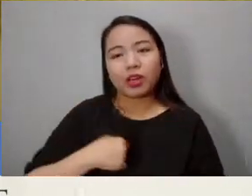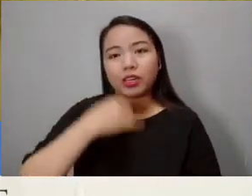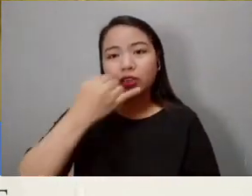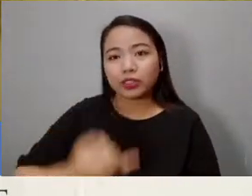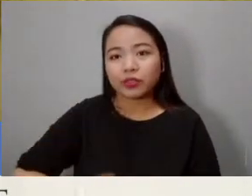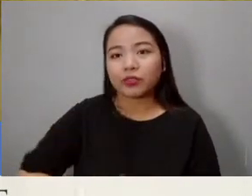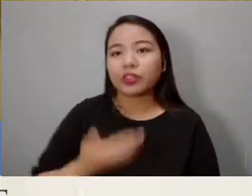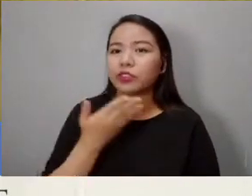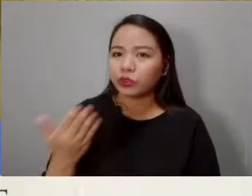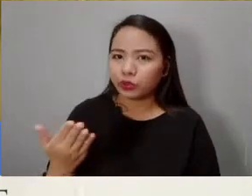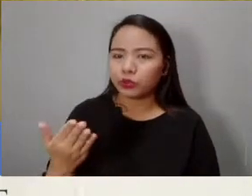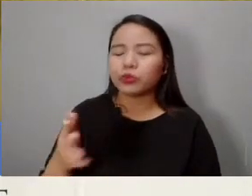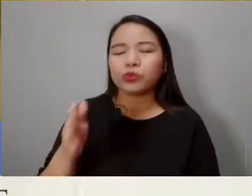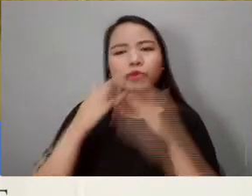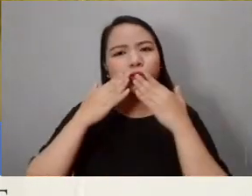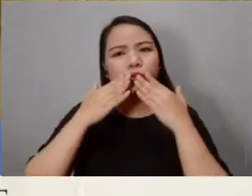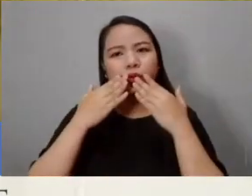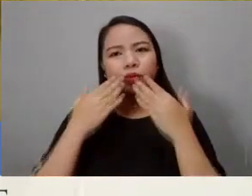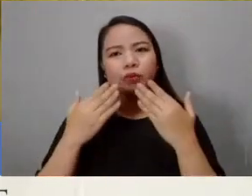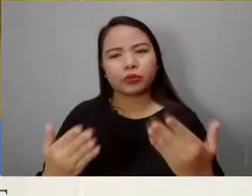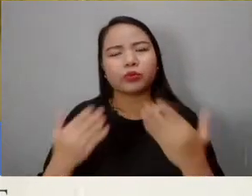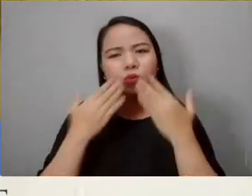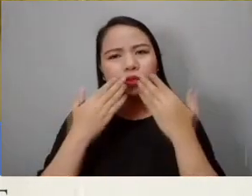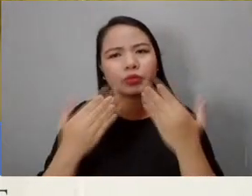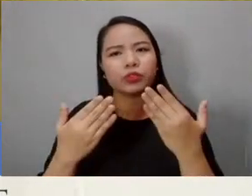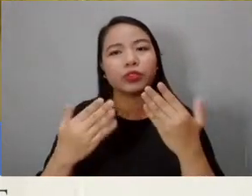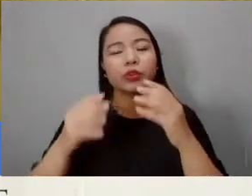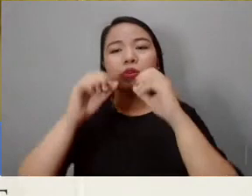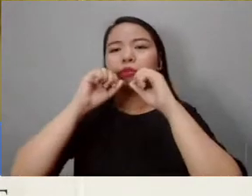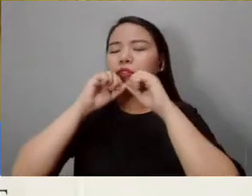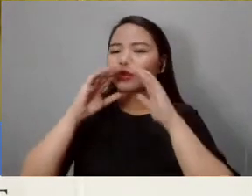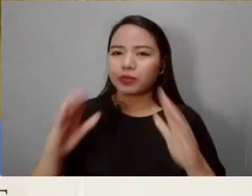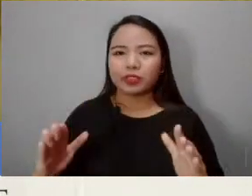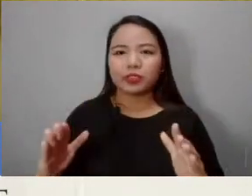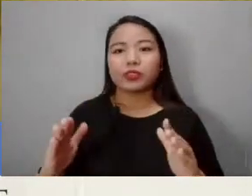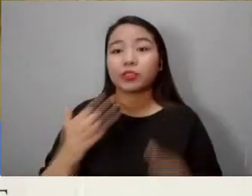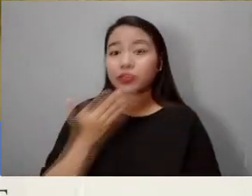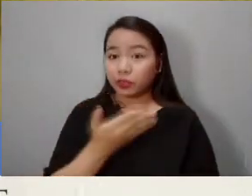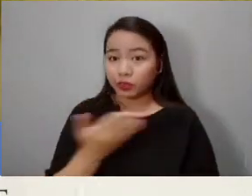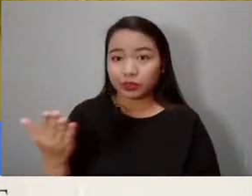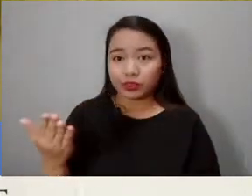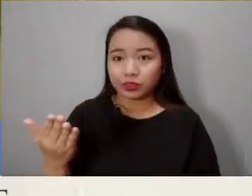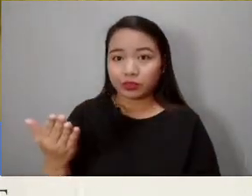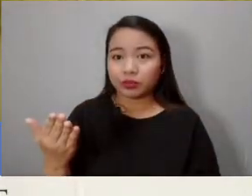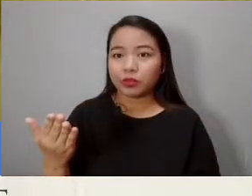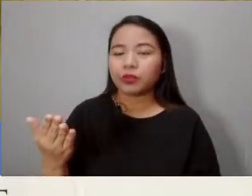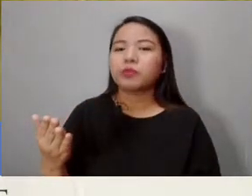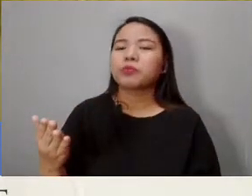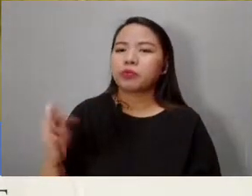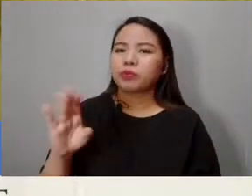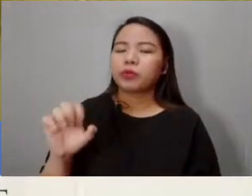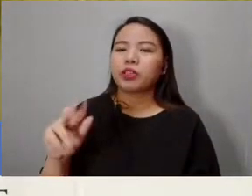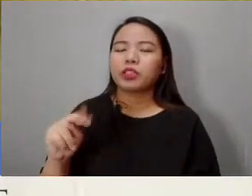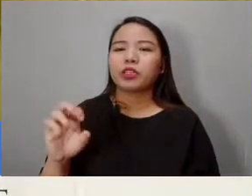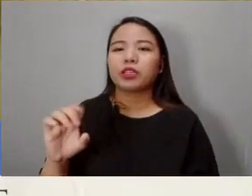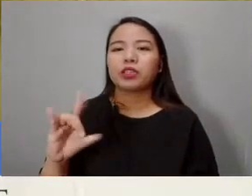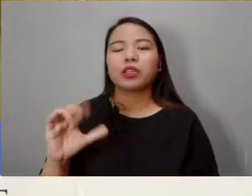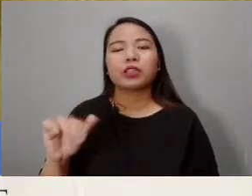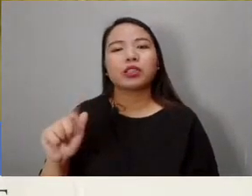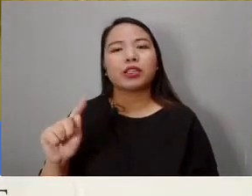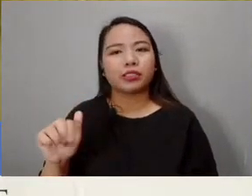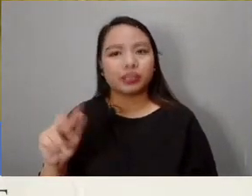be thankful for the blessings you, the Benedictines in the Philippines, received.